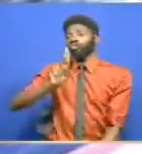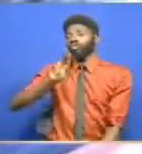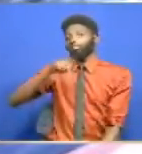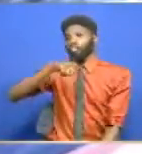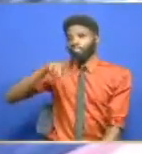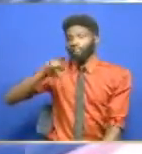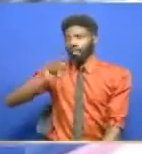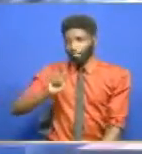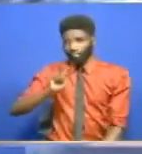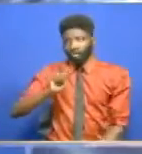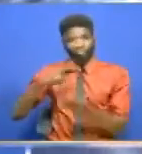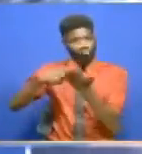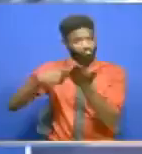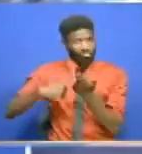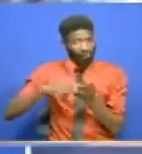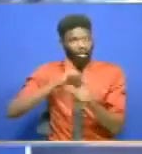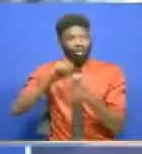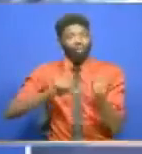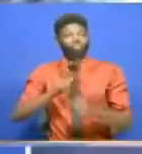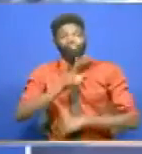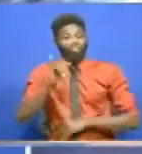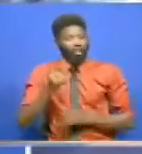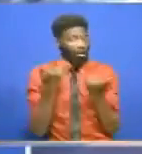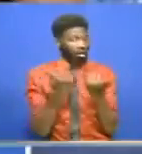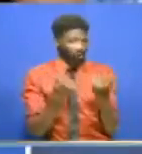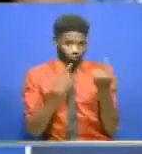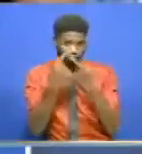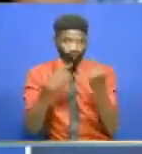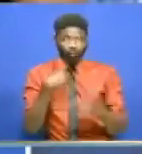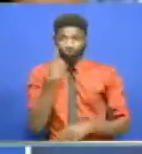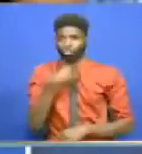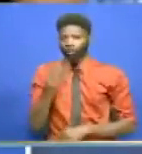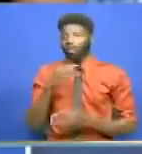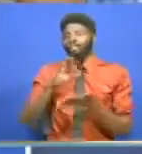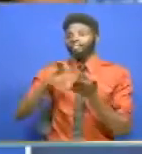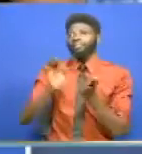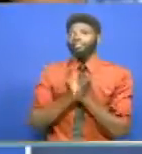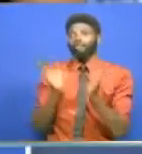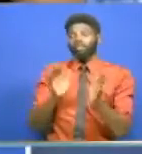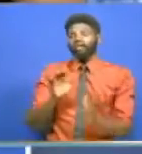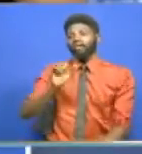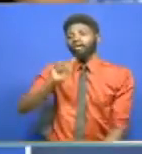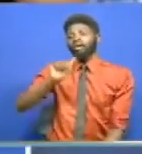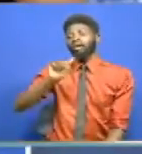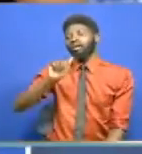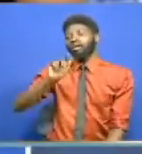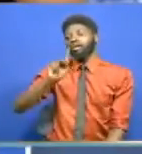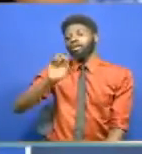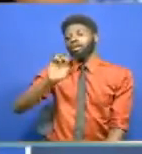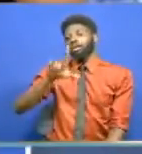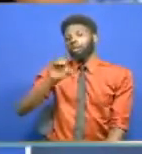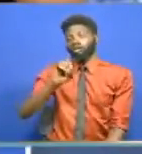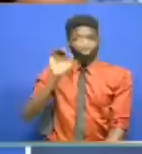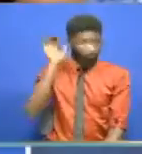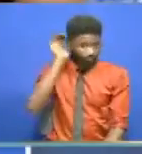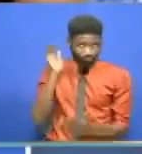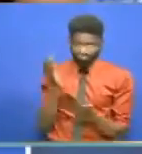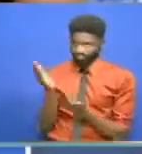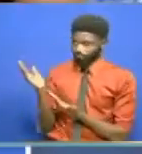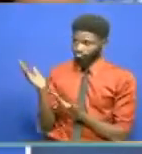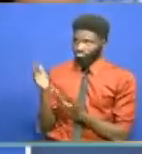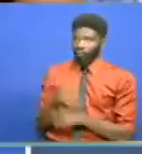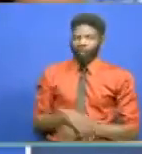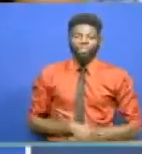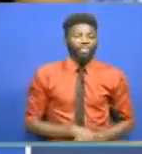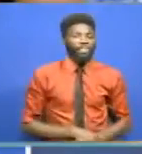discussing matters of BBI. Well, currently speaking is the Secretary General Akello Misori. Let's listen in. You're aware of the